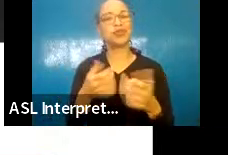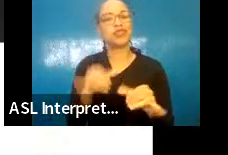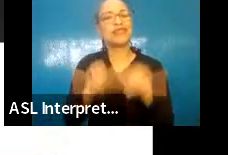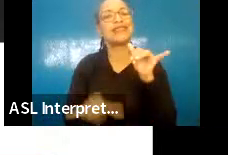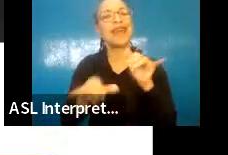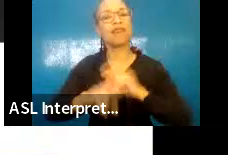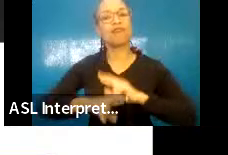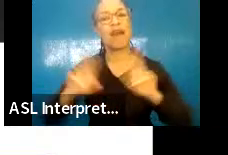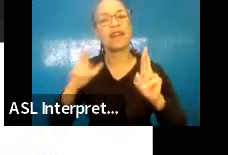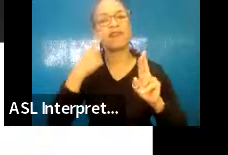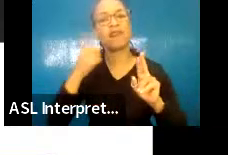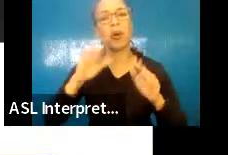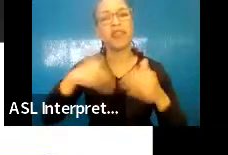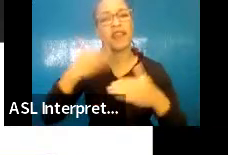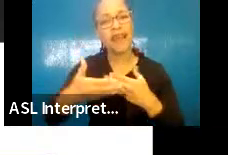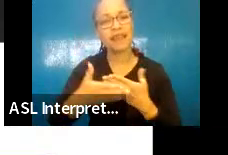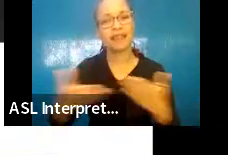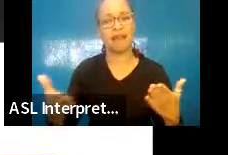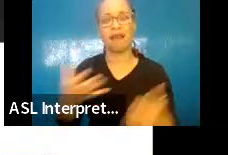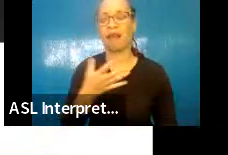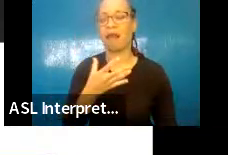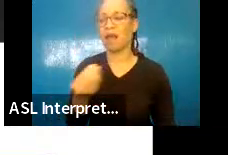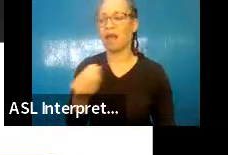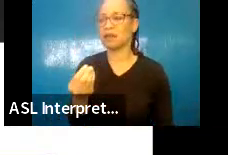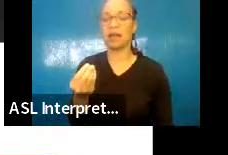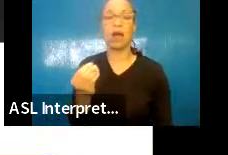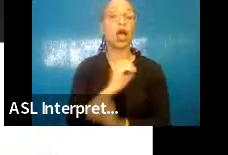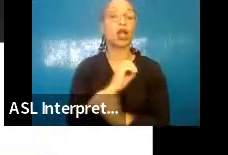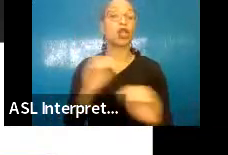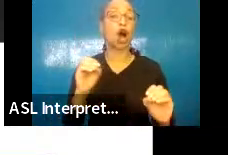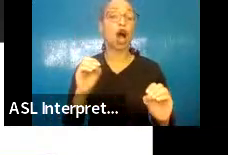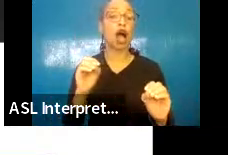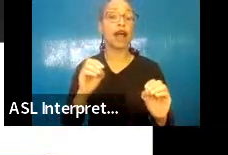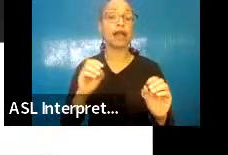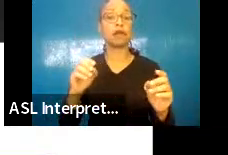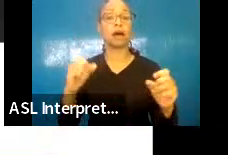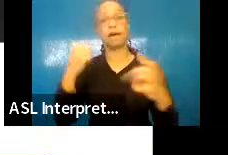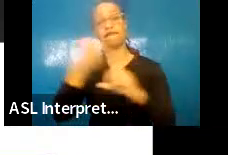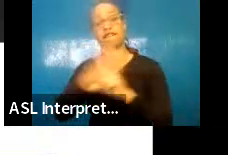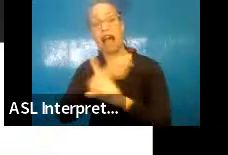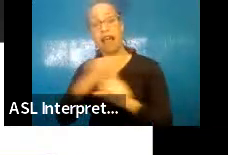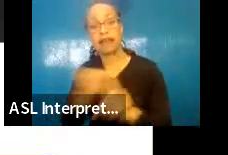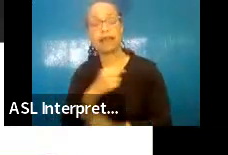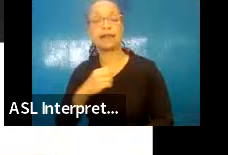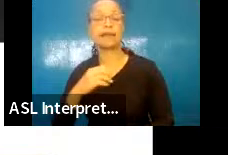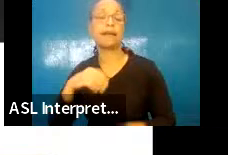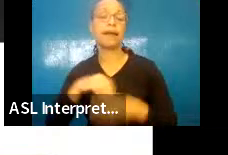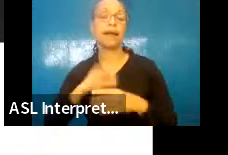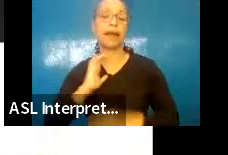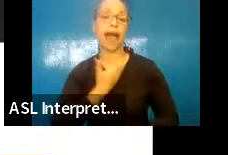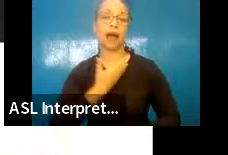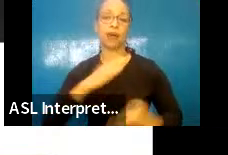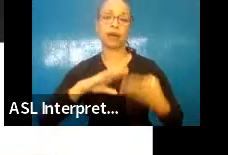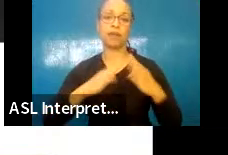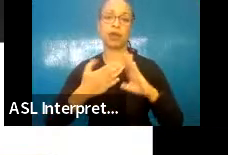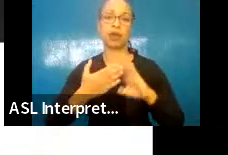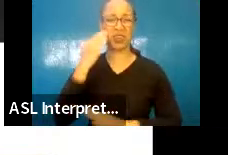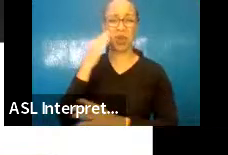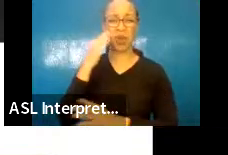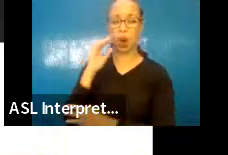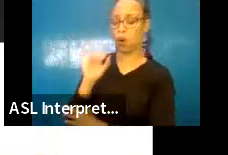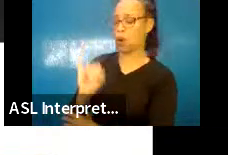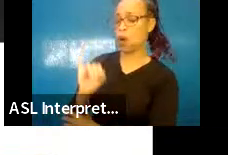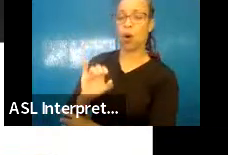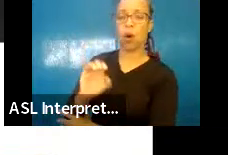this, as well as the scourge of gun violence here in our community. As some of you may know, Oakland